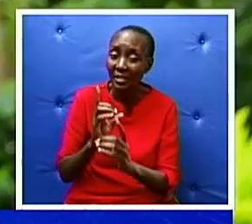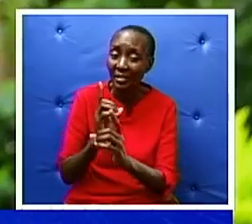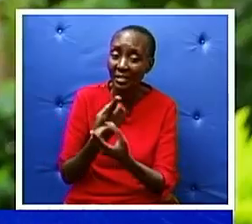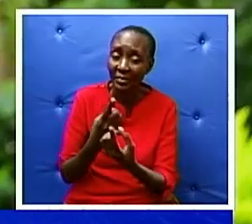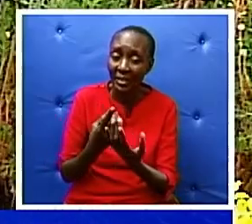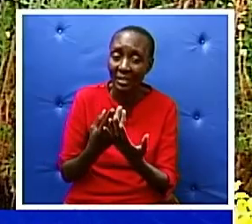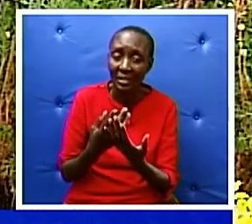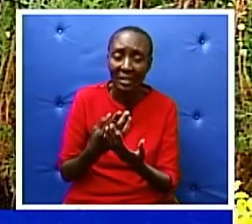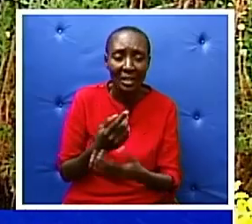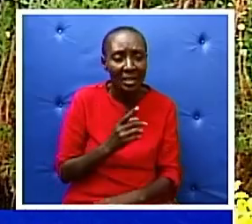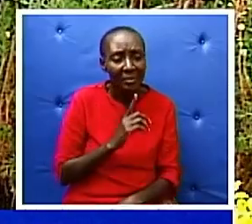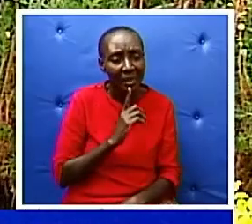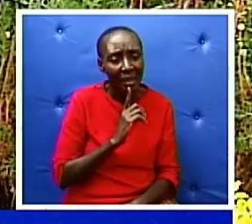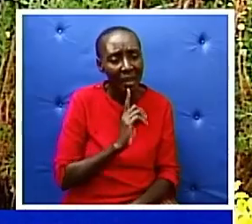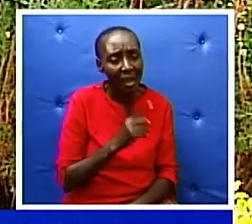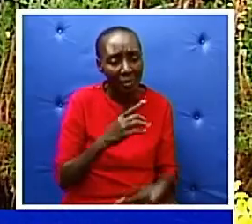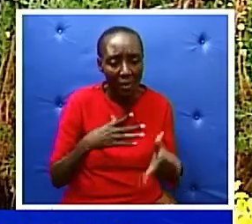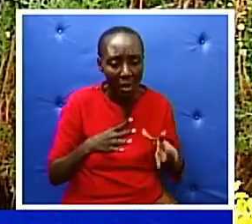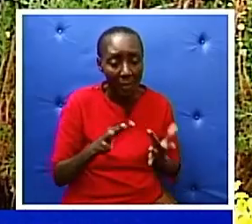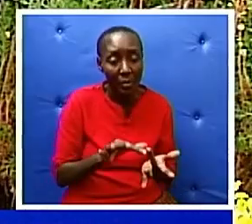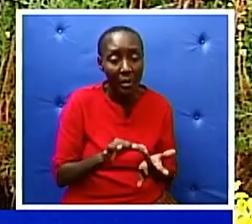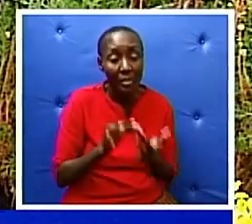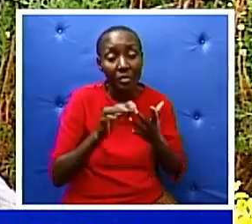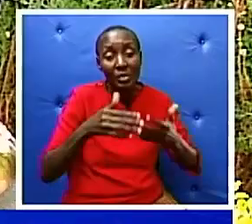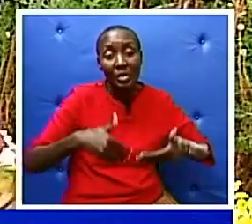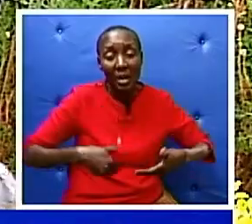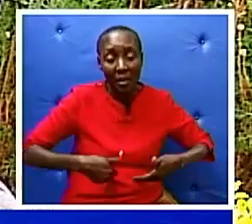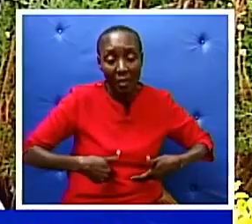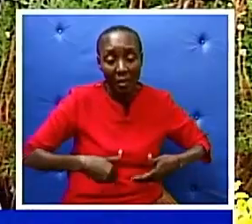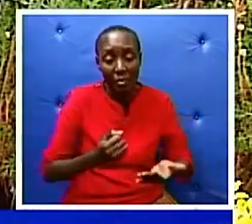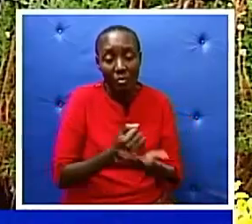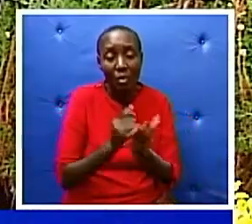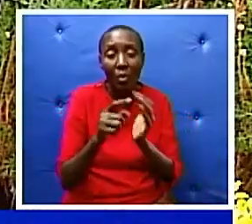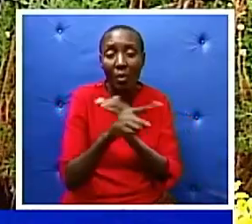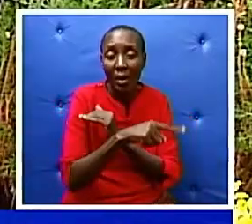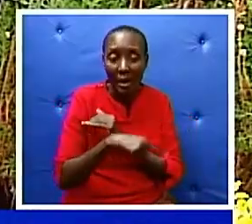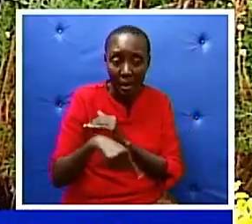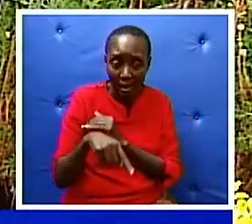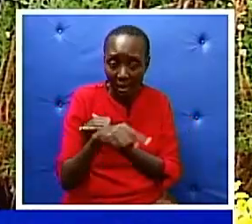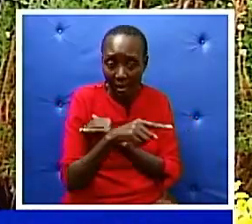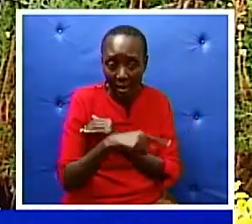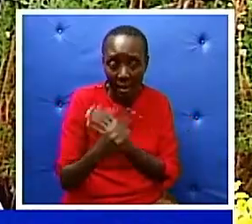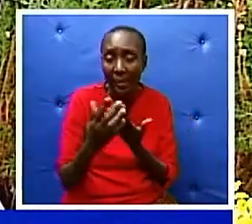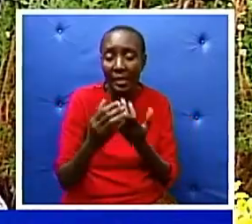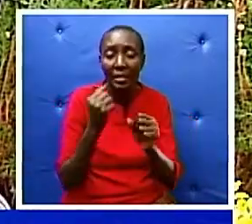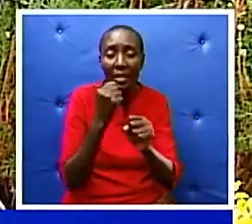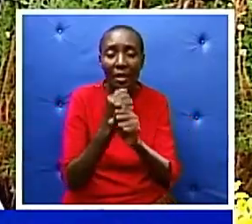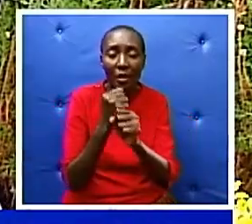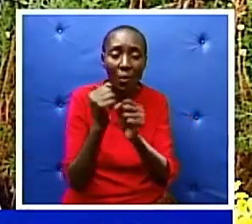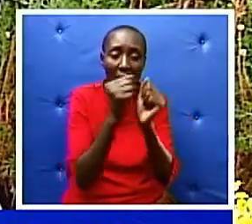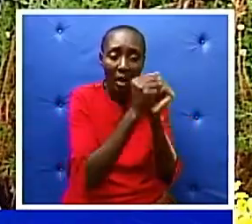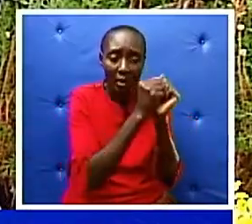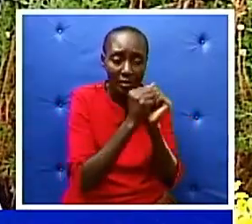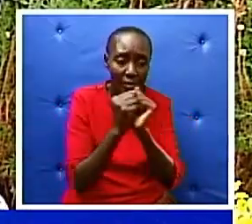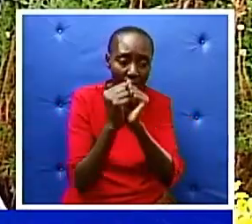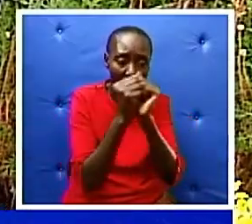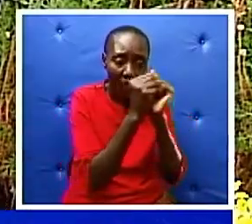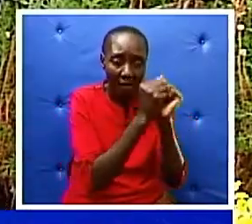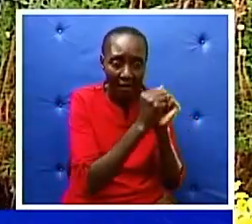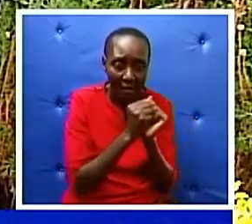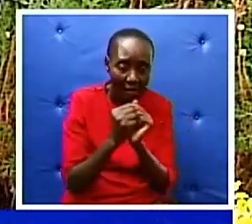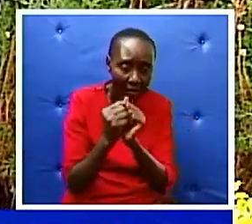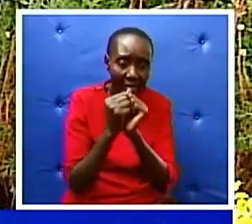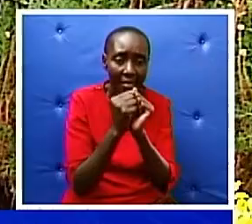and especially the young people, to help us move in a collective way, and to remember to keep